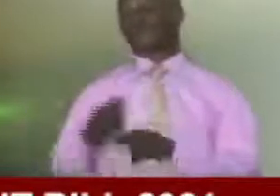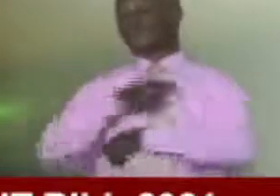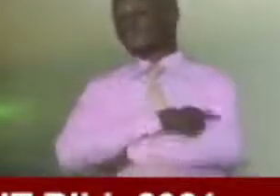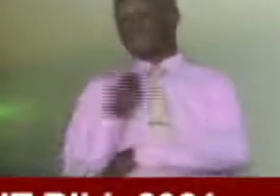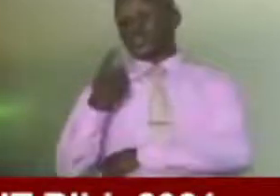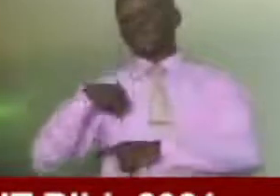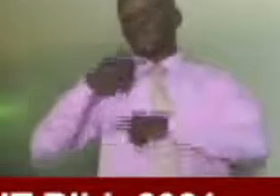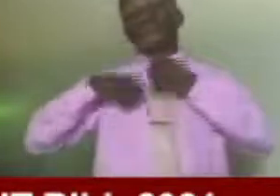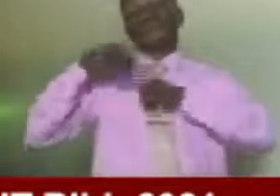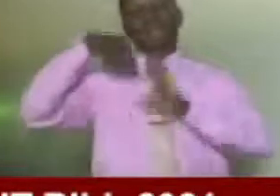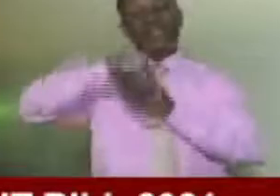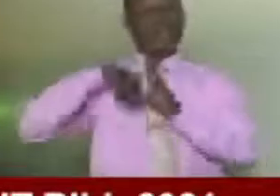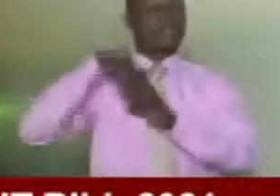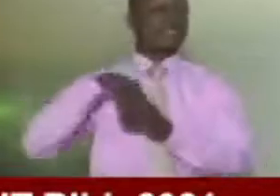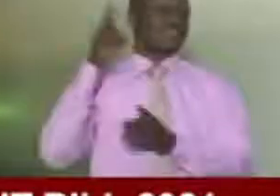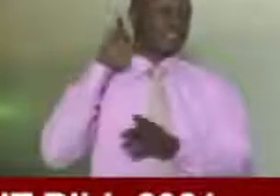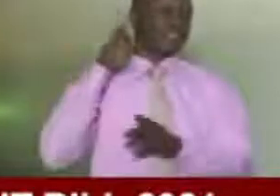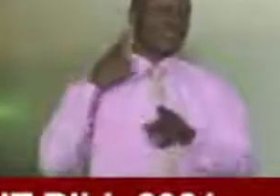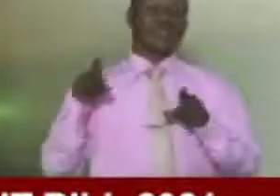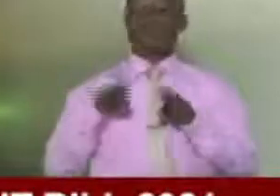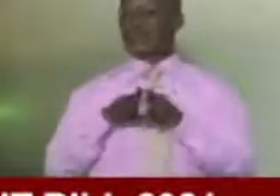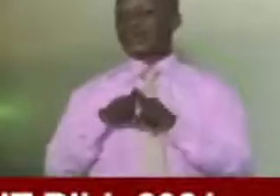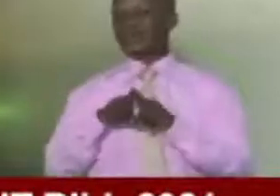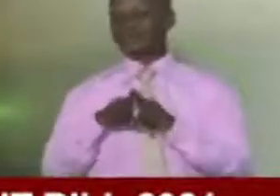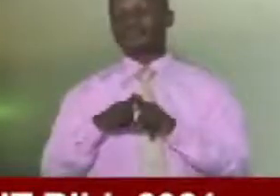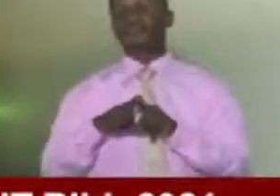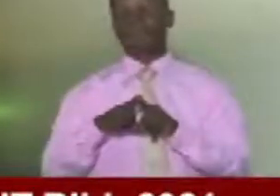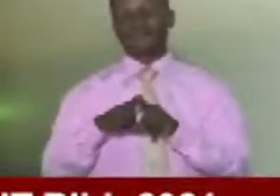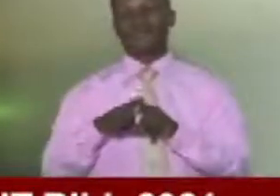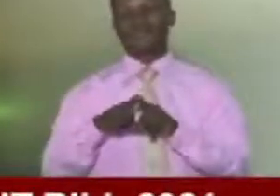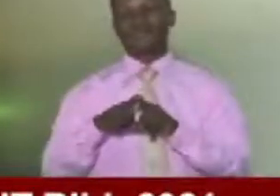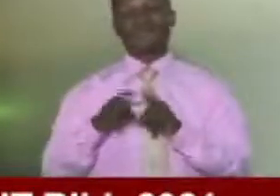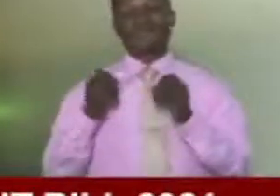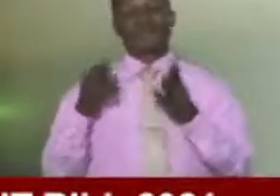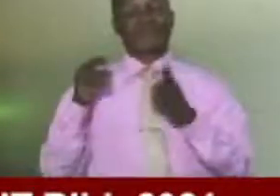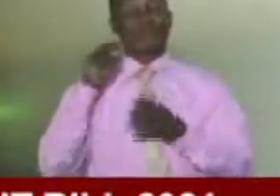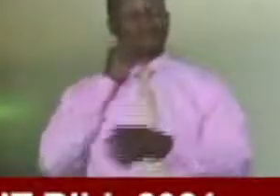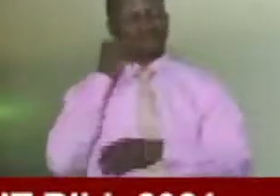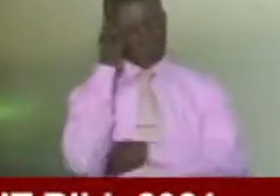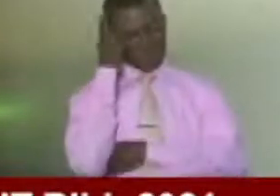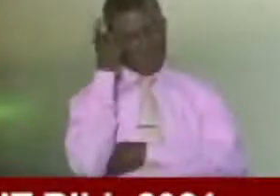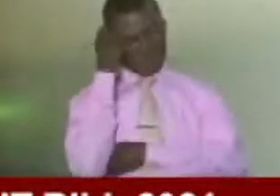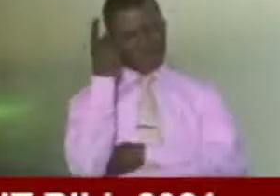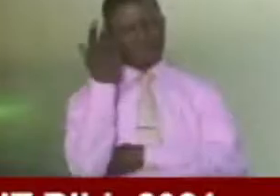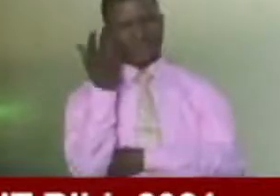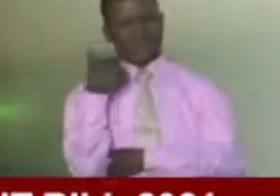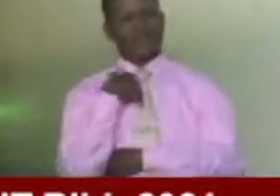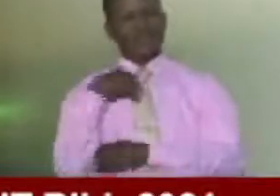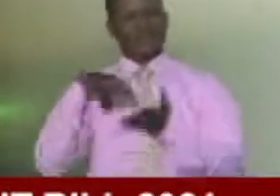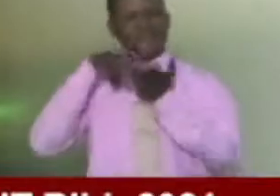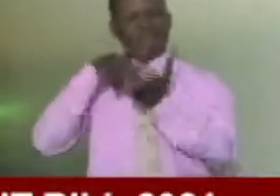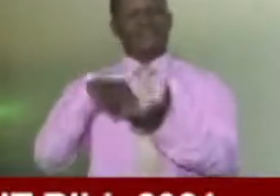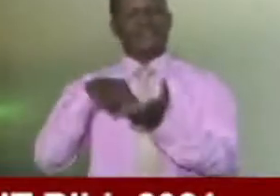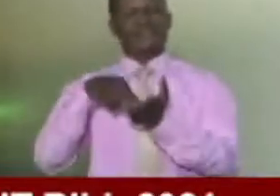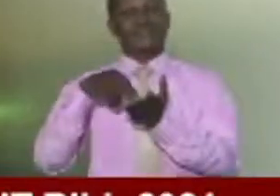in history as one day that Nigerians came together, representative of different